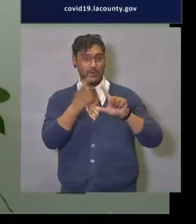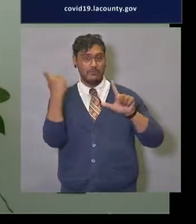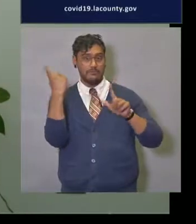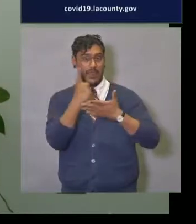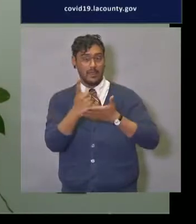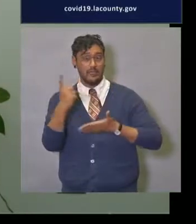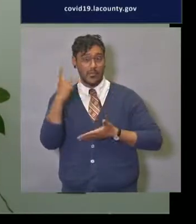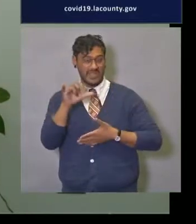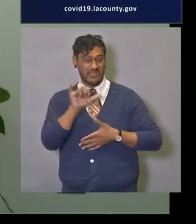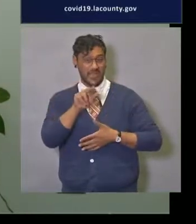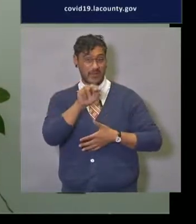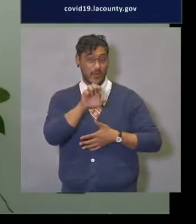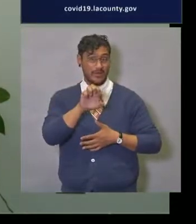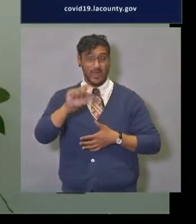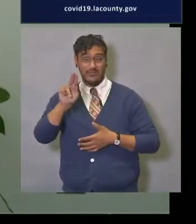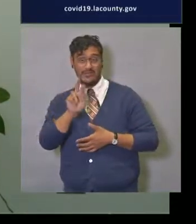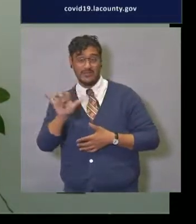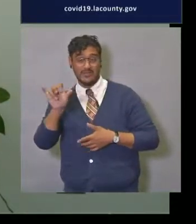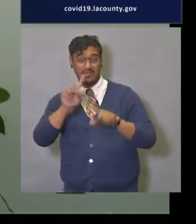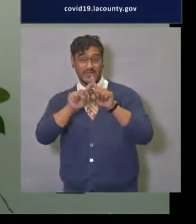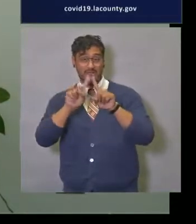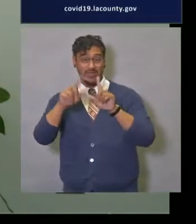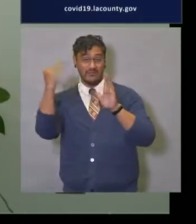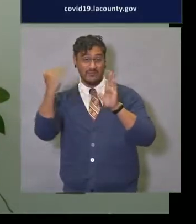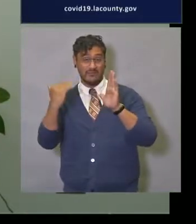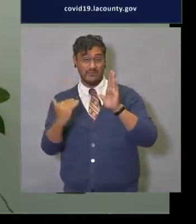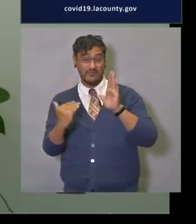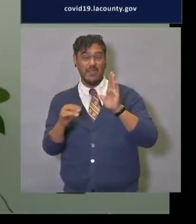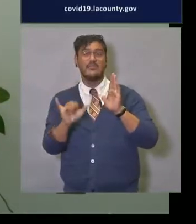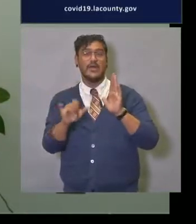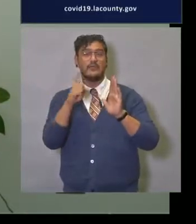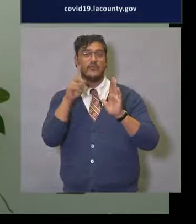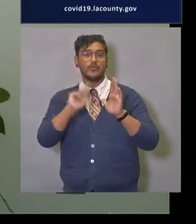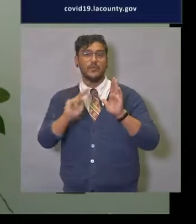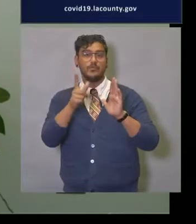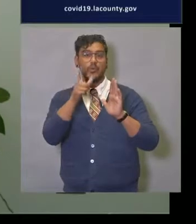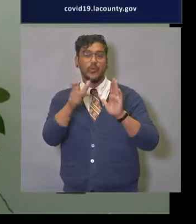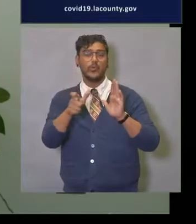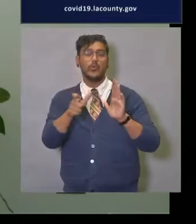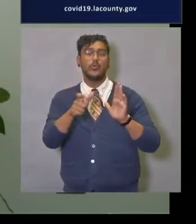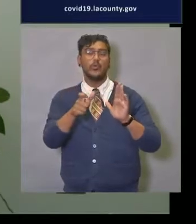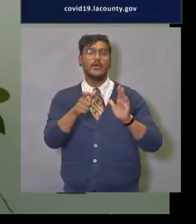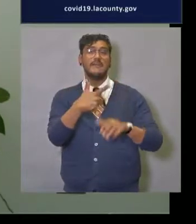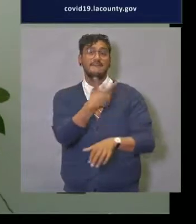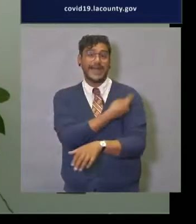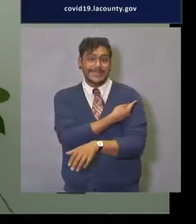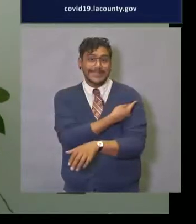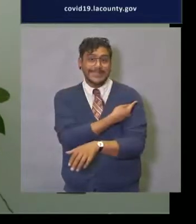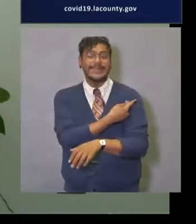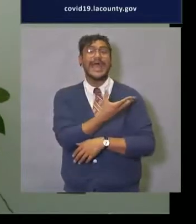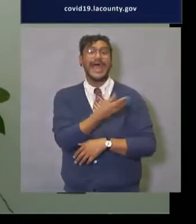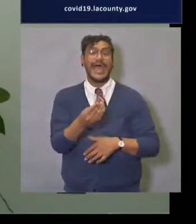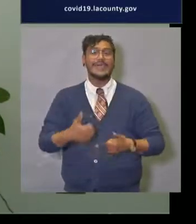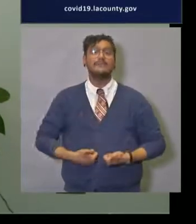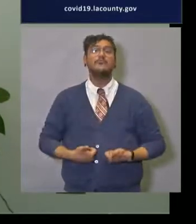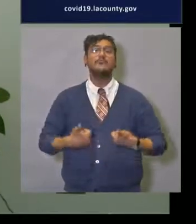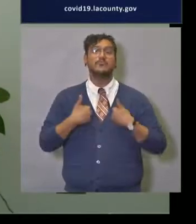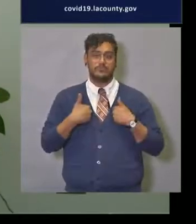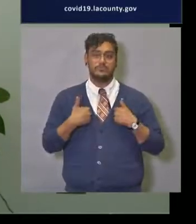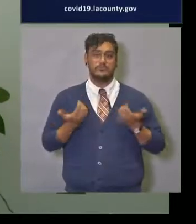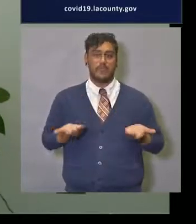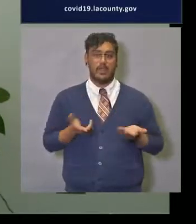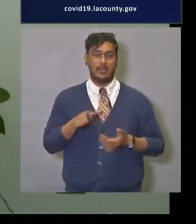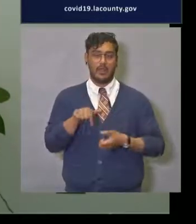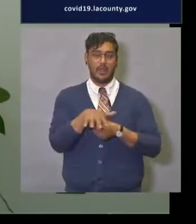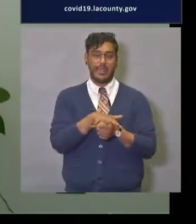ethnicity differences are done just for people who have been vaccinated and who are in fact residents in